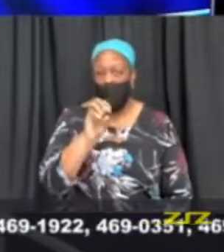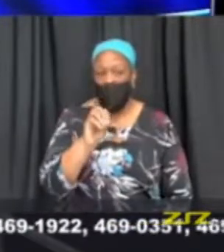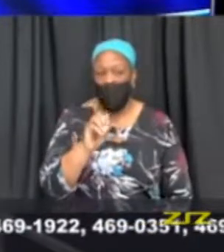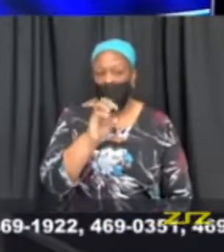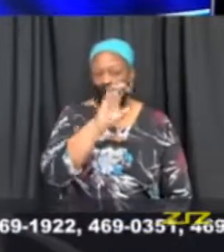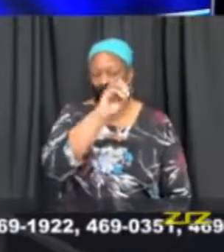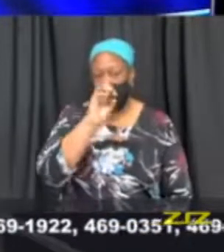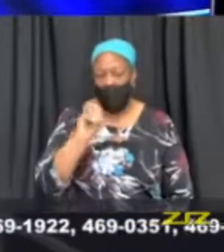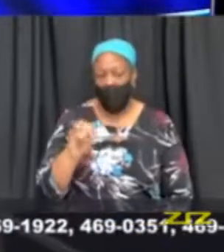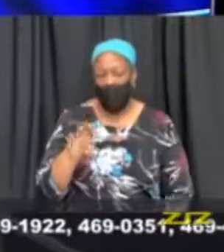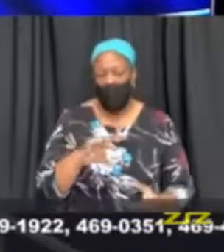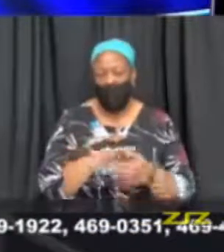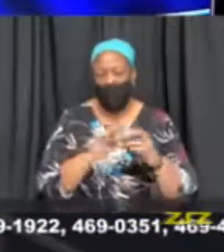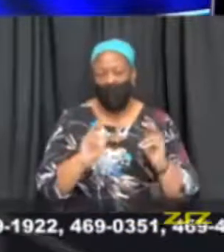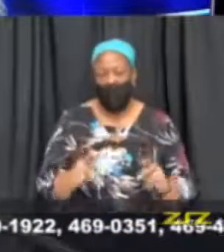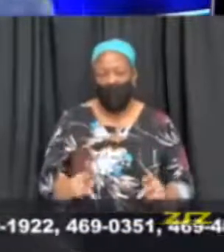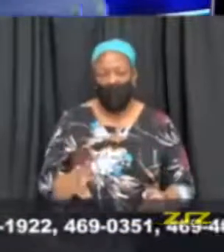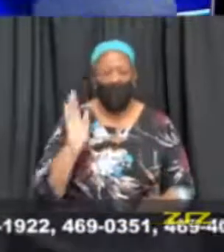Dr. Wilkinson.